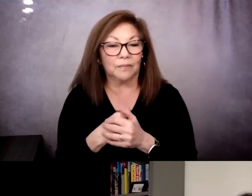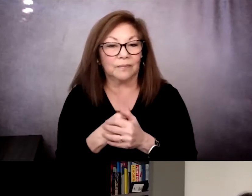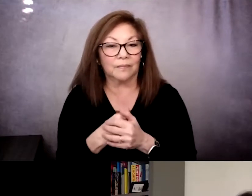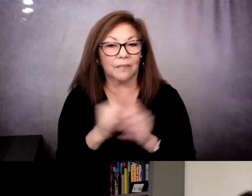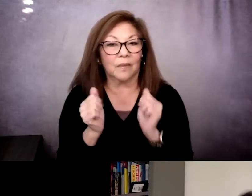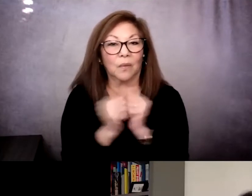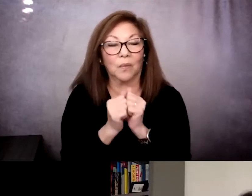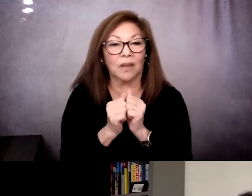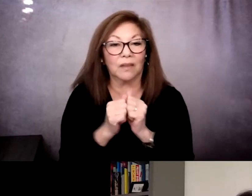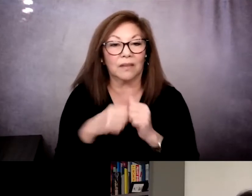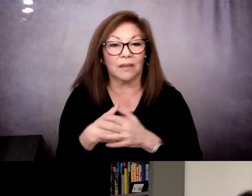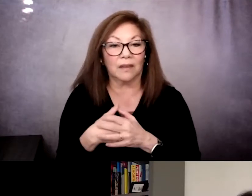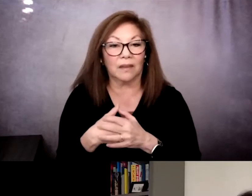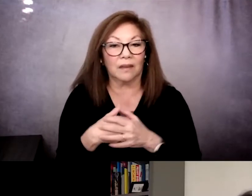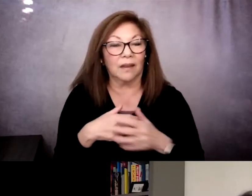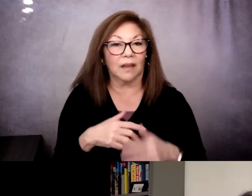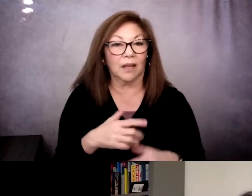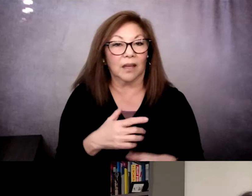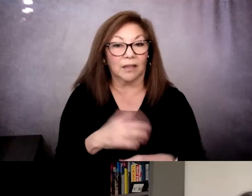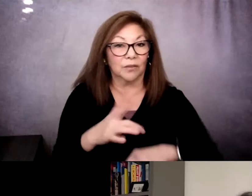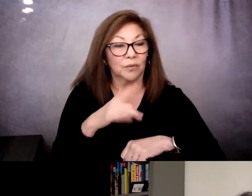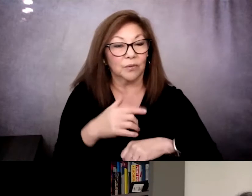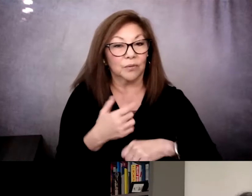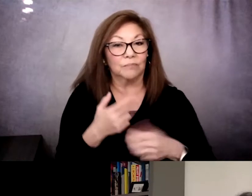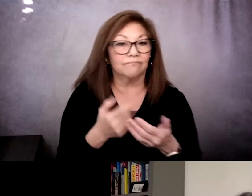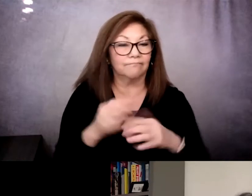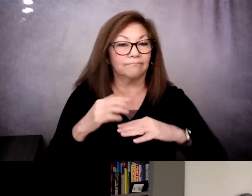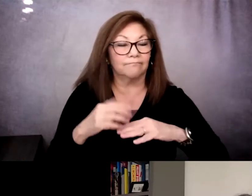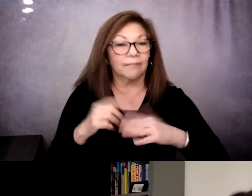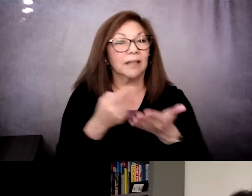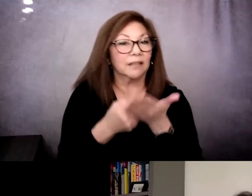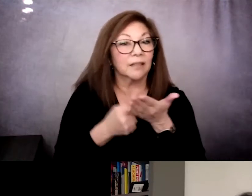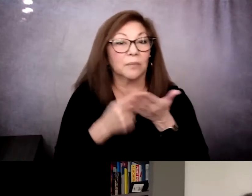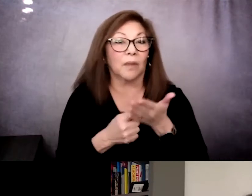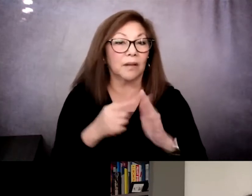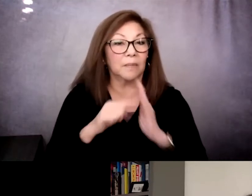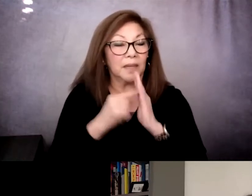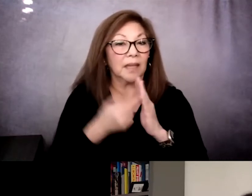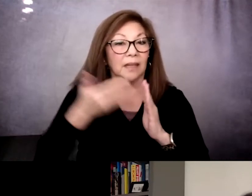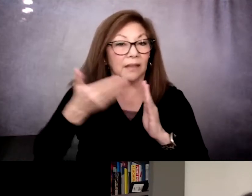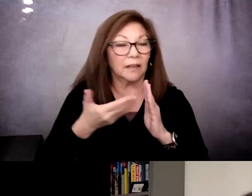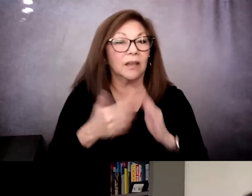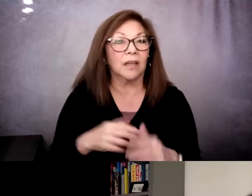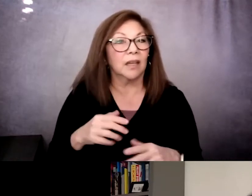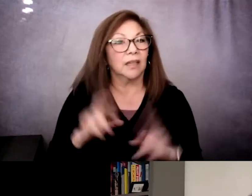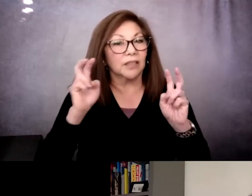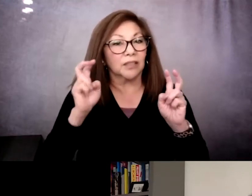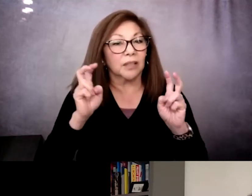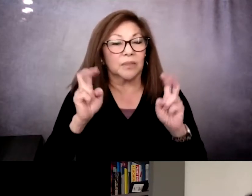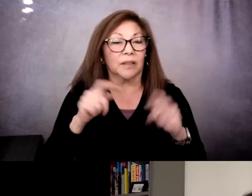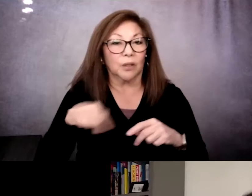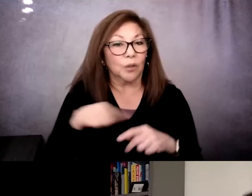the, as you touched upon in the introduction, the subject matters that you choose to write